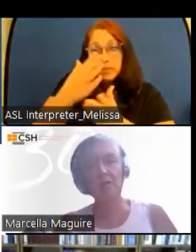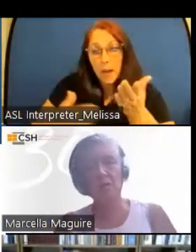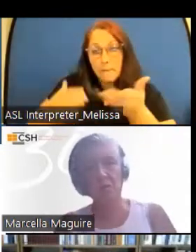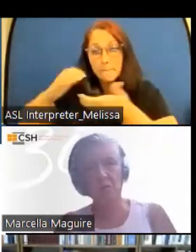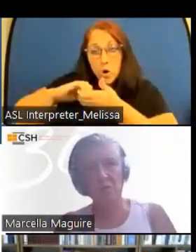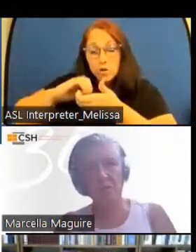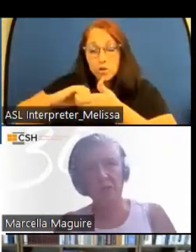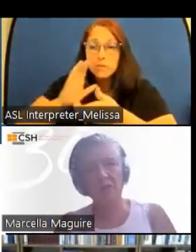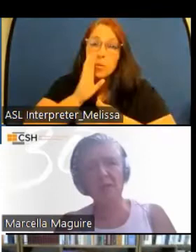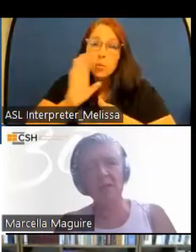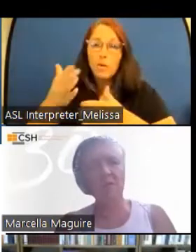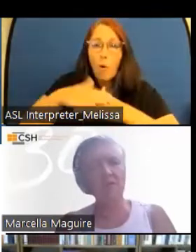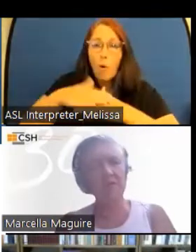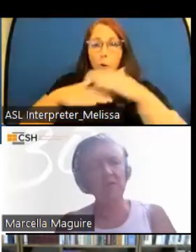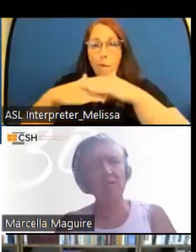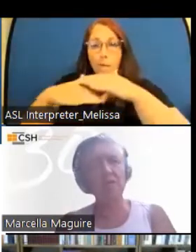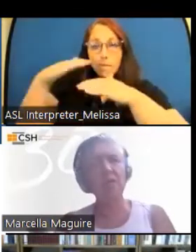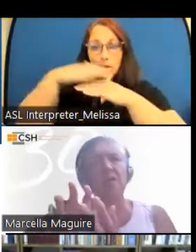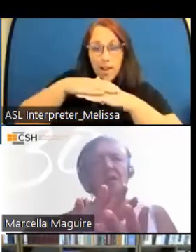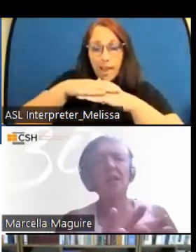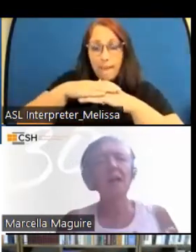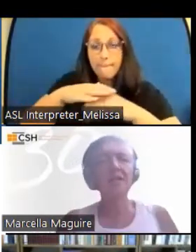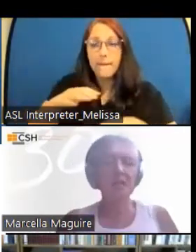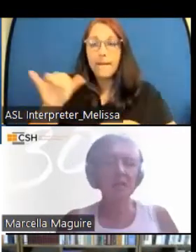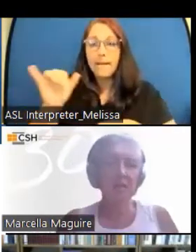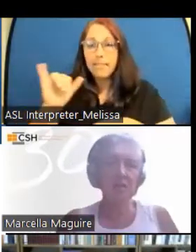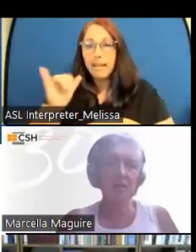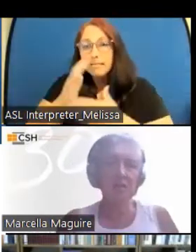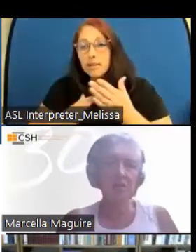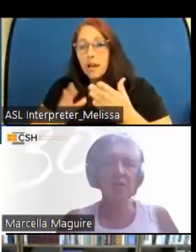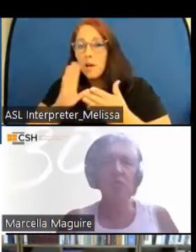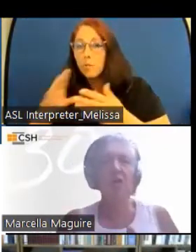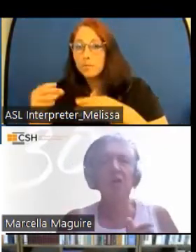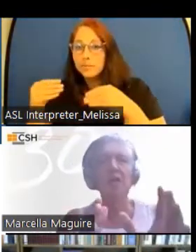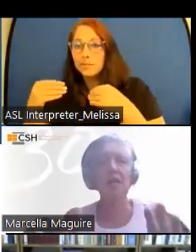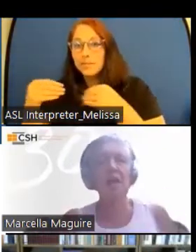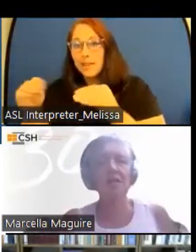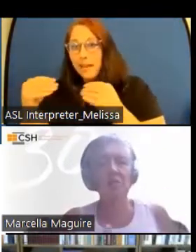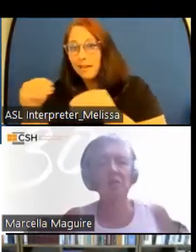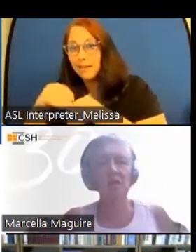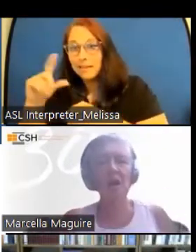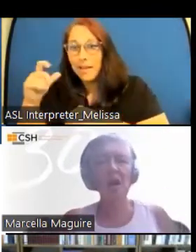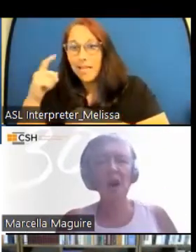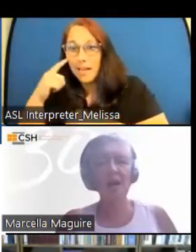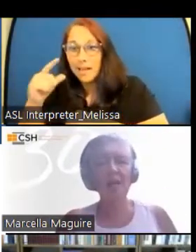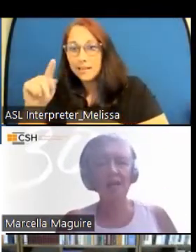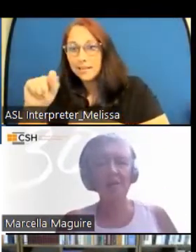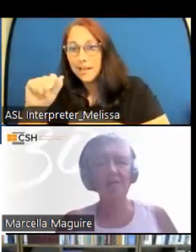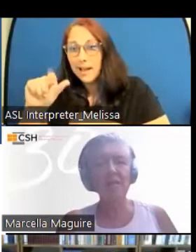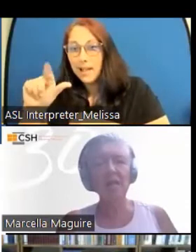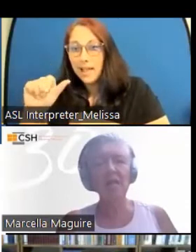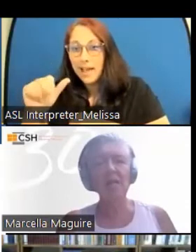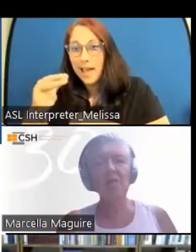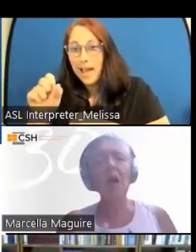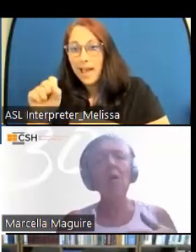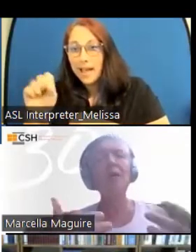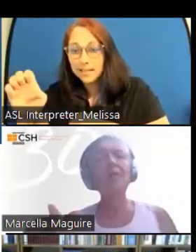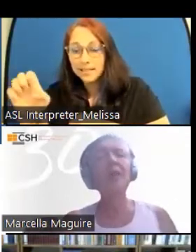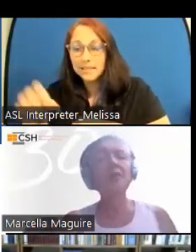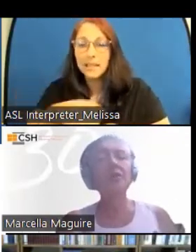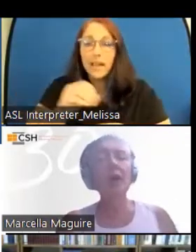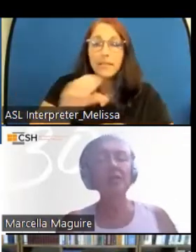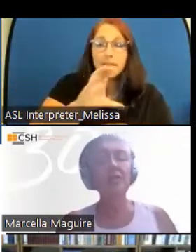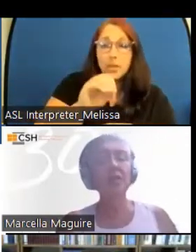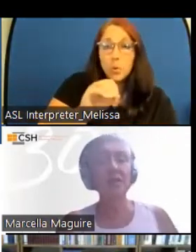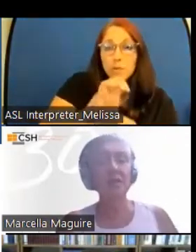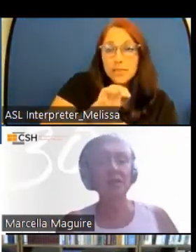are, working in the SIL is working in Tallahassee and the COC is working in Tallahassee. We're going to highlight them today, et cetera, but they